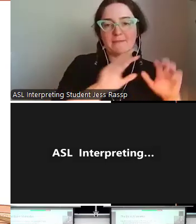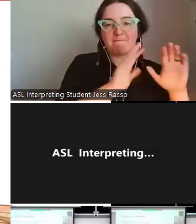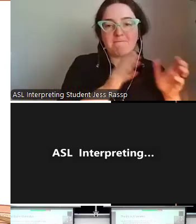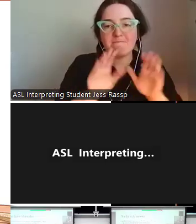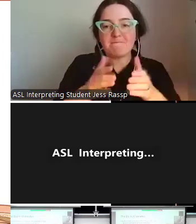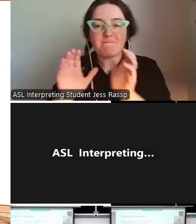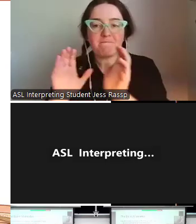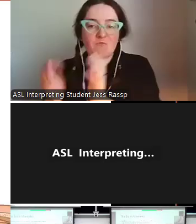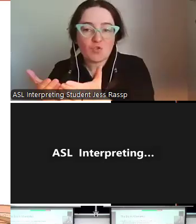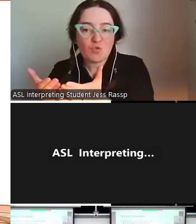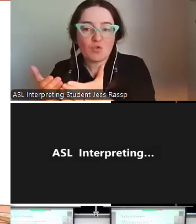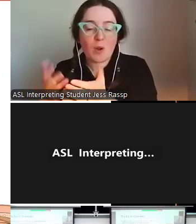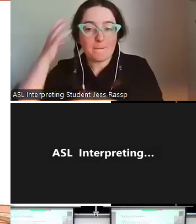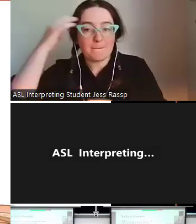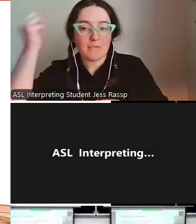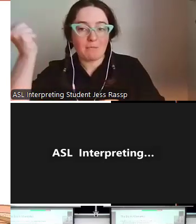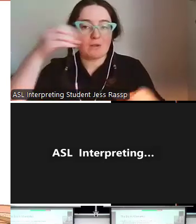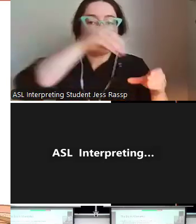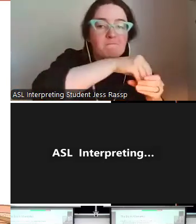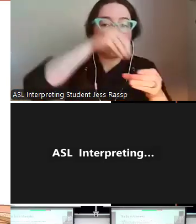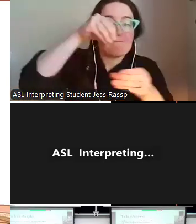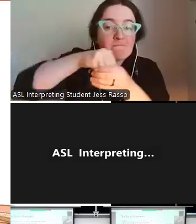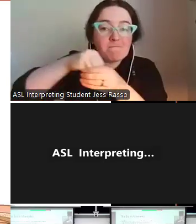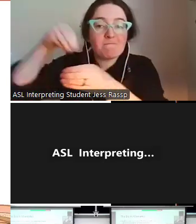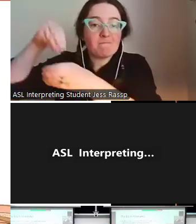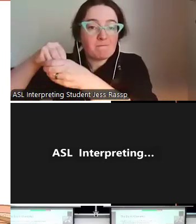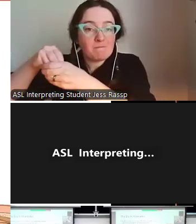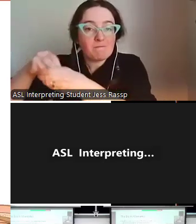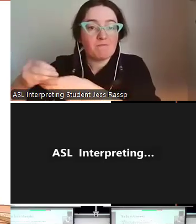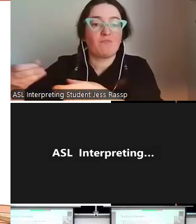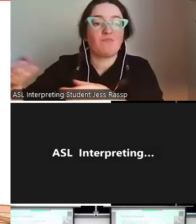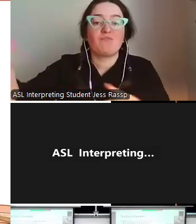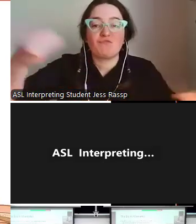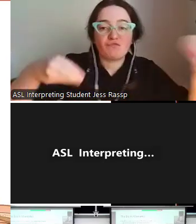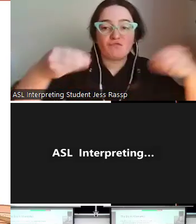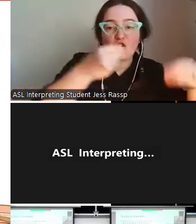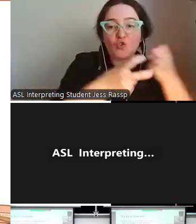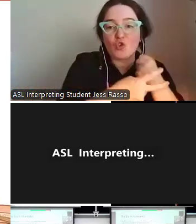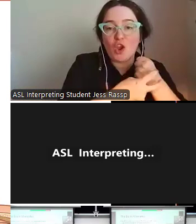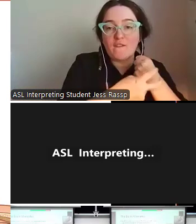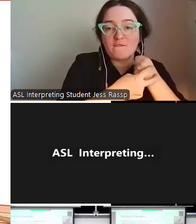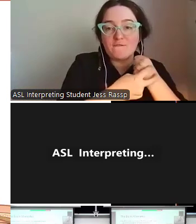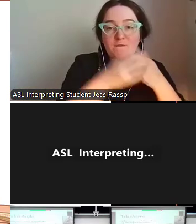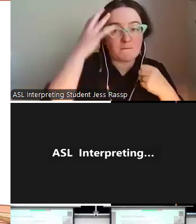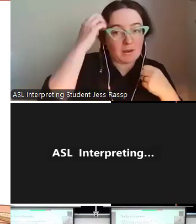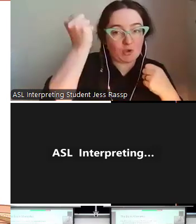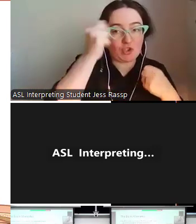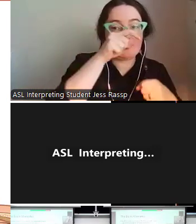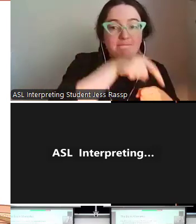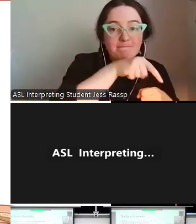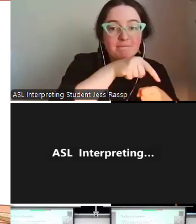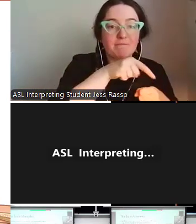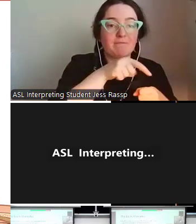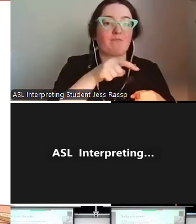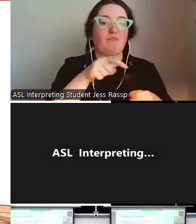get encoded for. All right, we have initial storage of memories in the hippocampus. The neocortex stores long-term